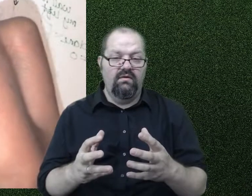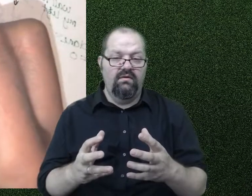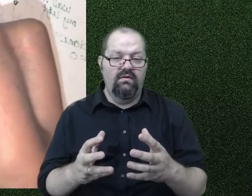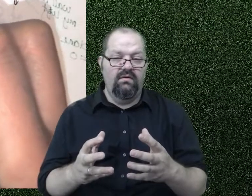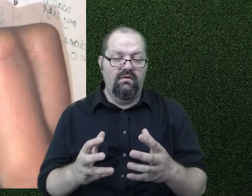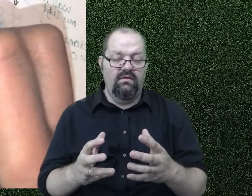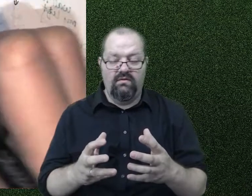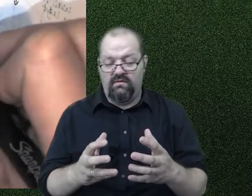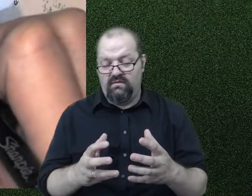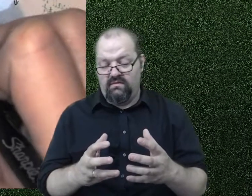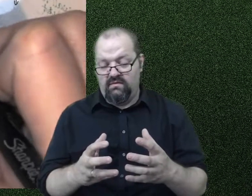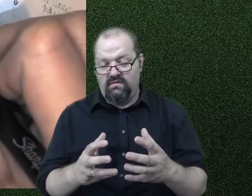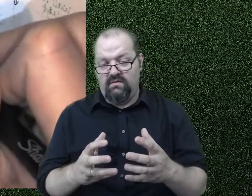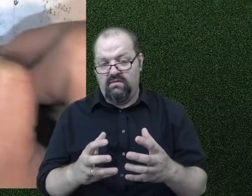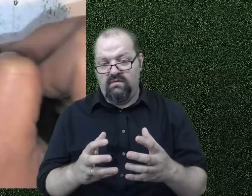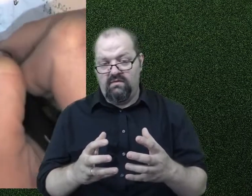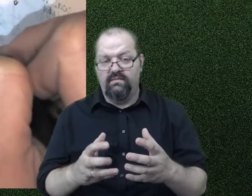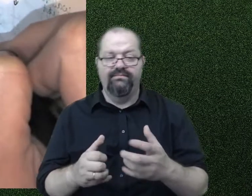The sphere